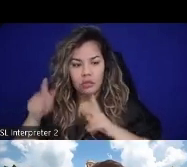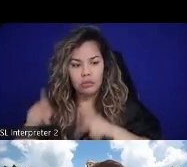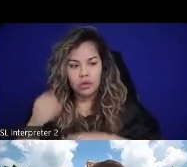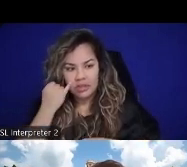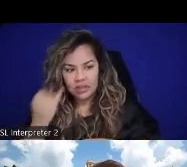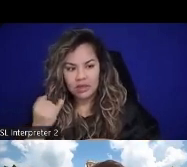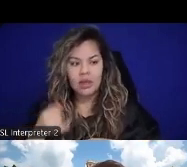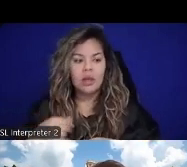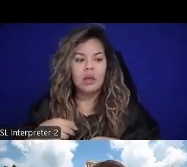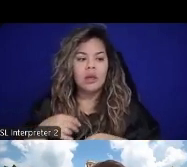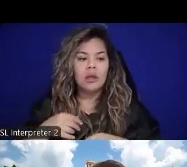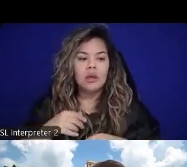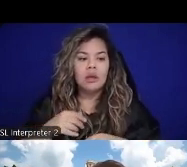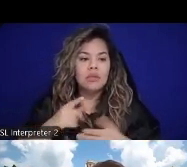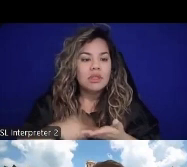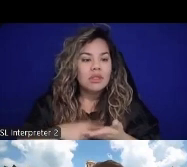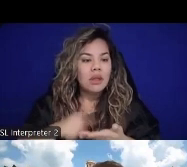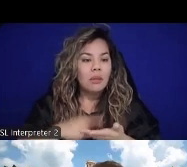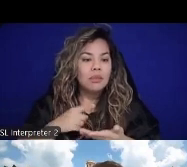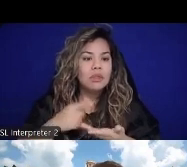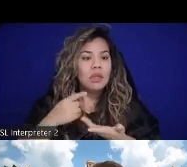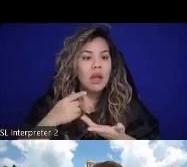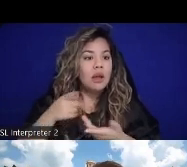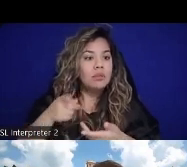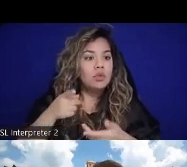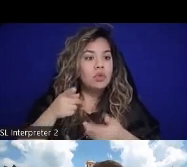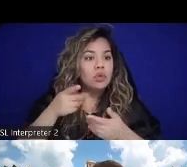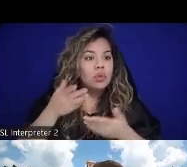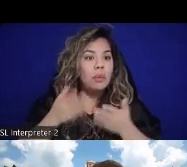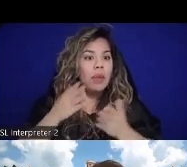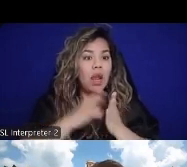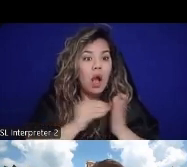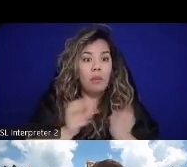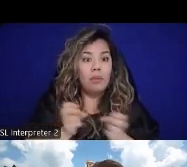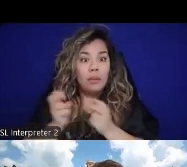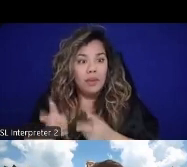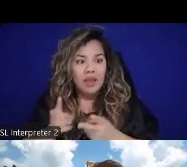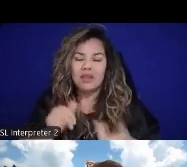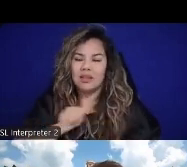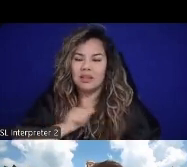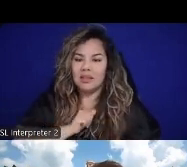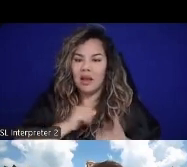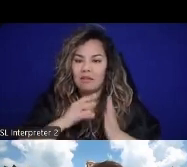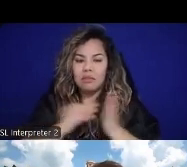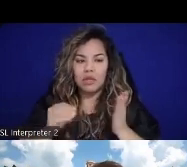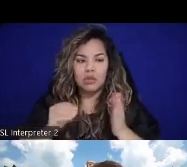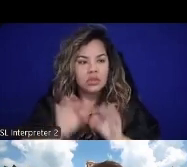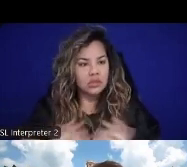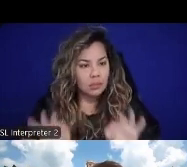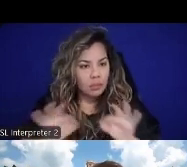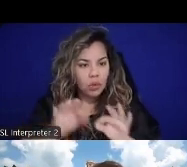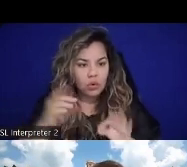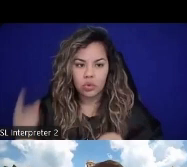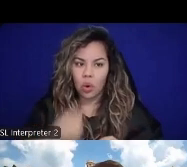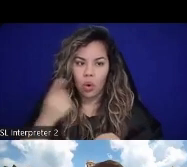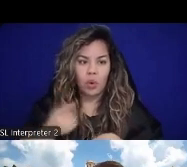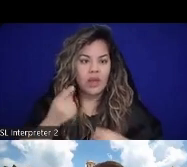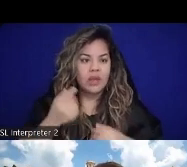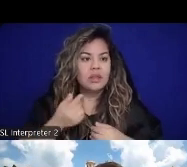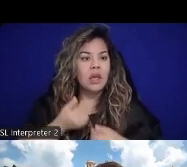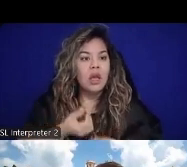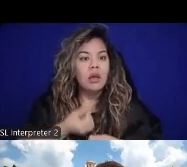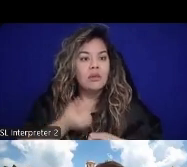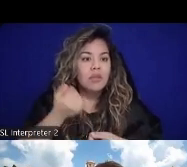self-plagiarism. So the suggestion that you need to express others' idea in your own words and always give credit for others' ideas by